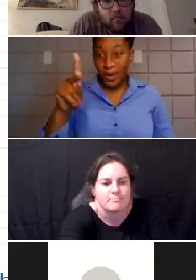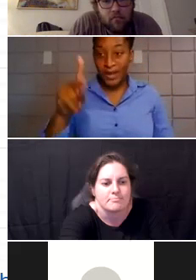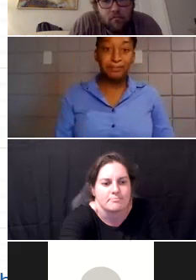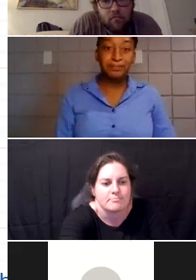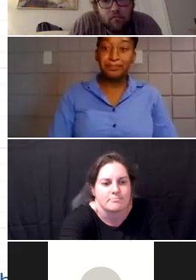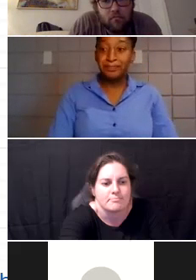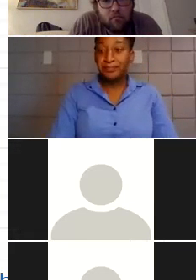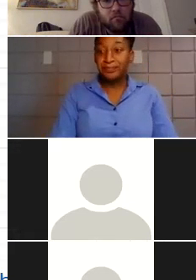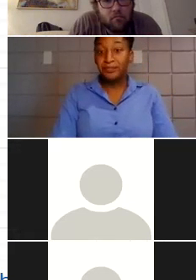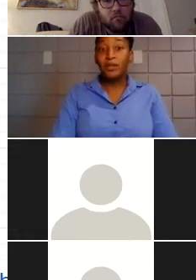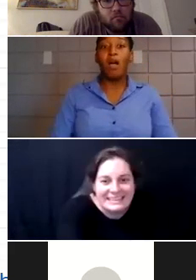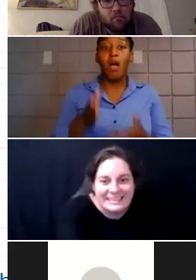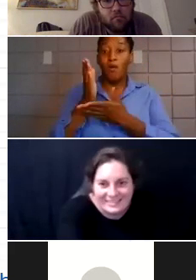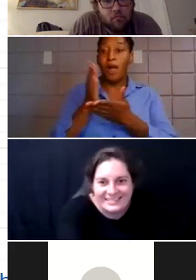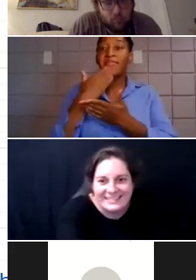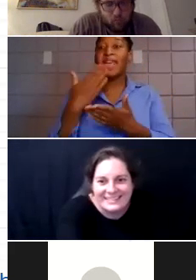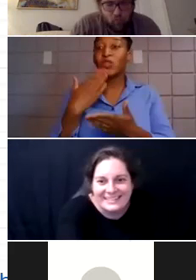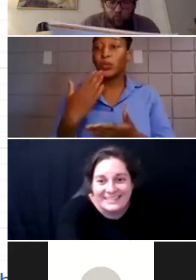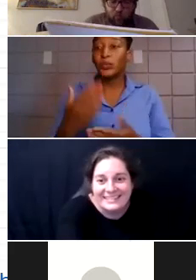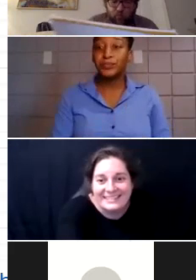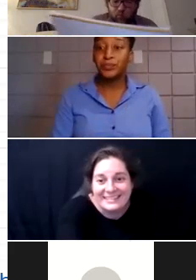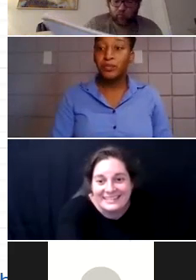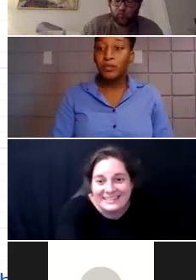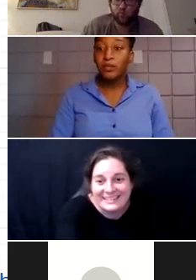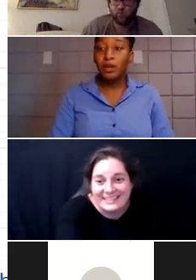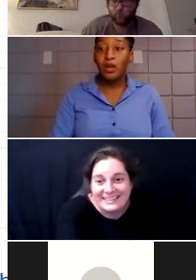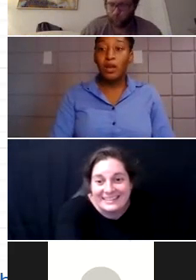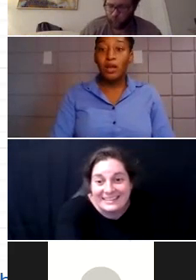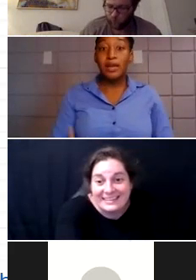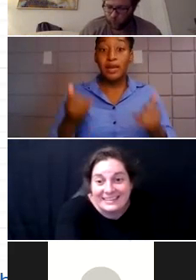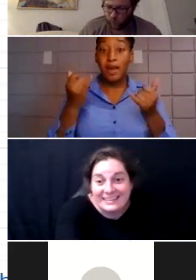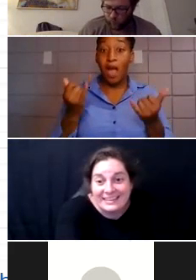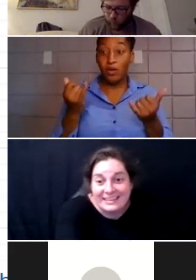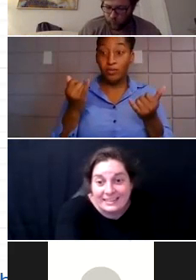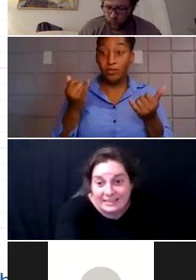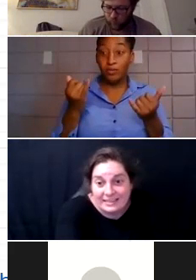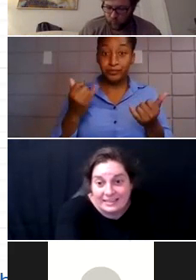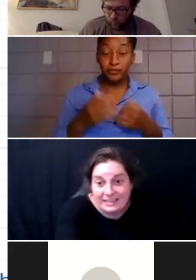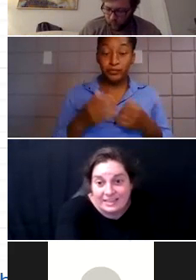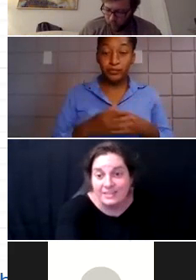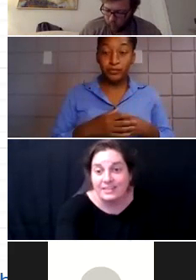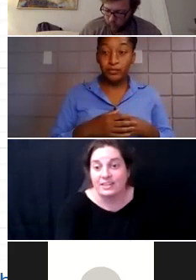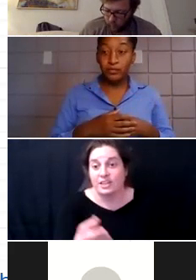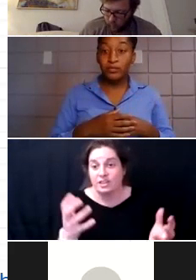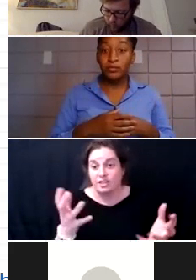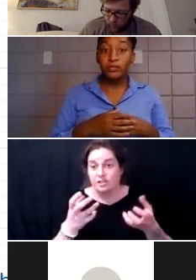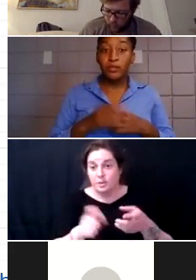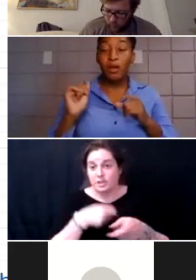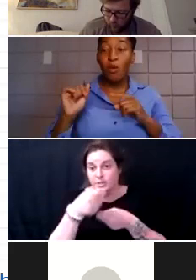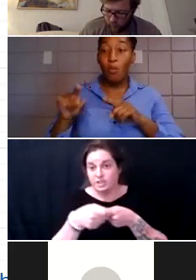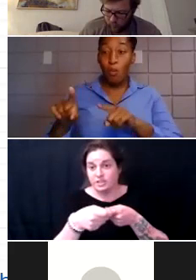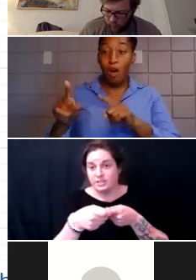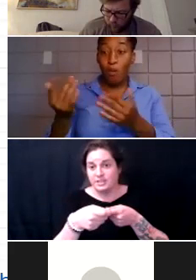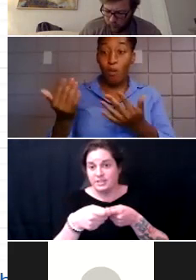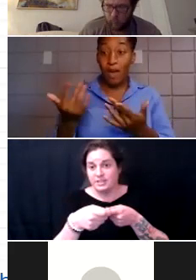All right. Thank you. All right. So now, So while we were waiting there, I went ahead